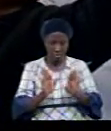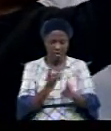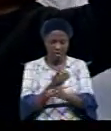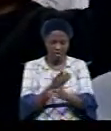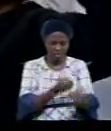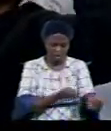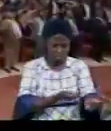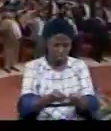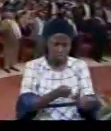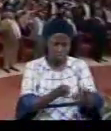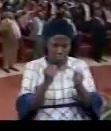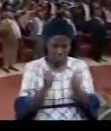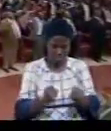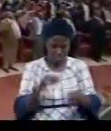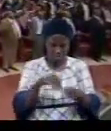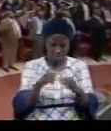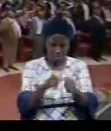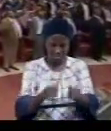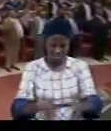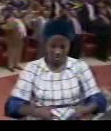Jesus' name.